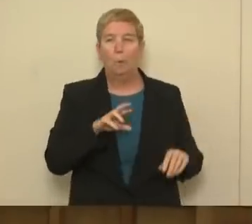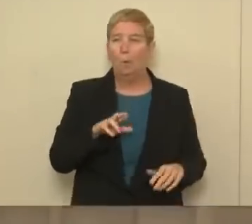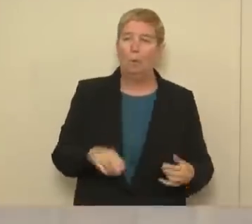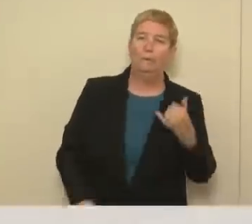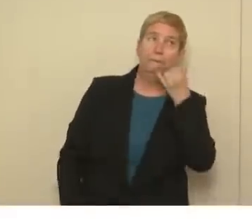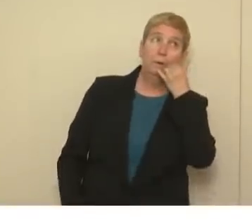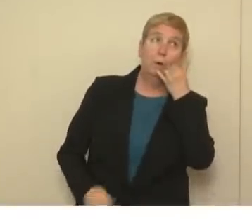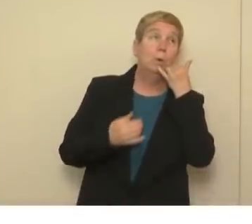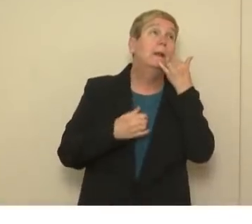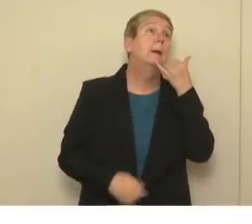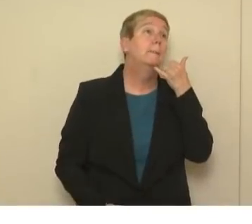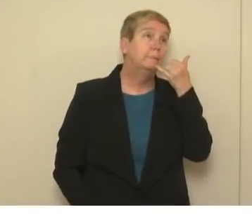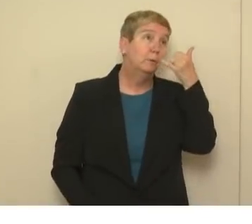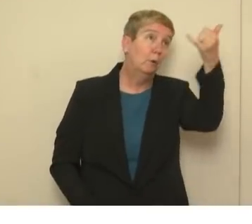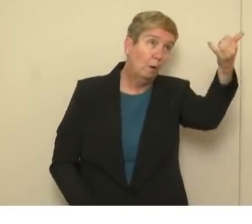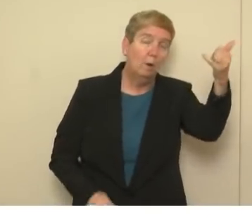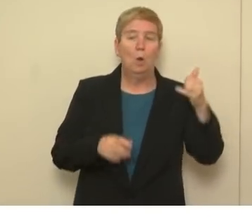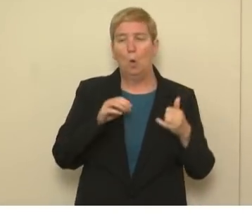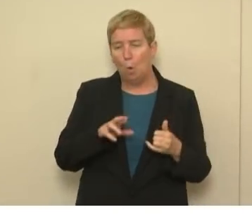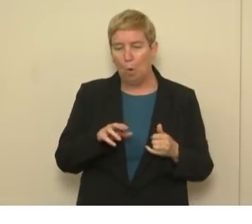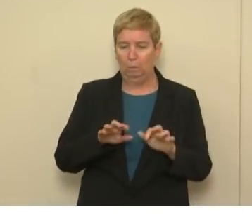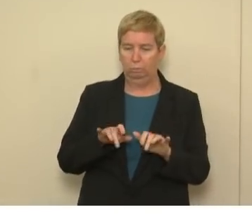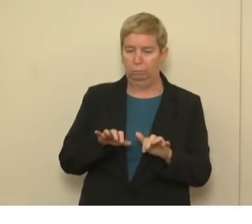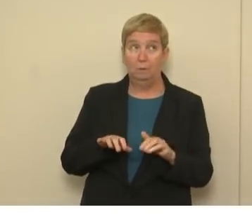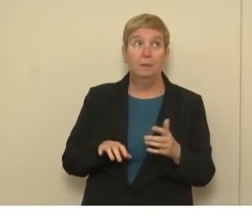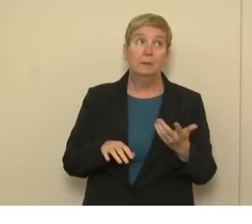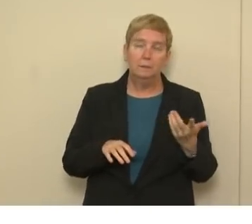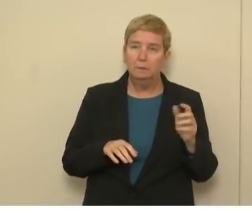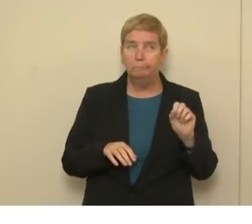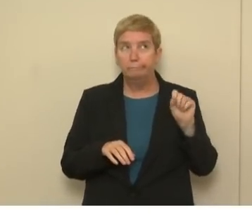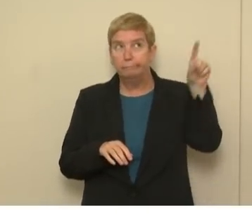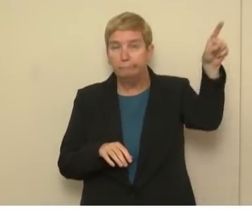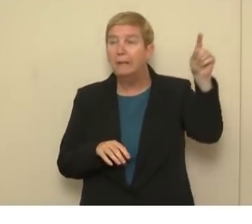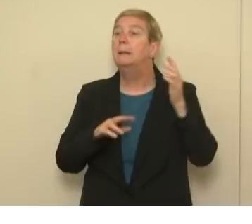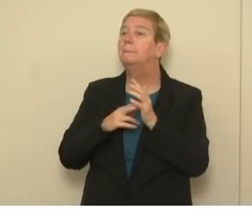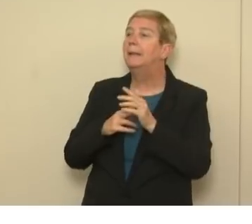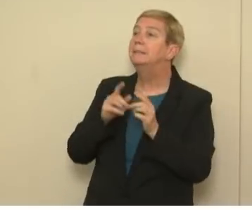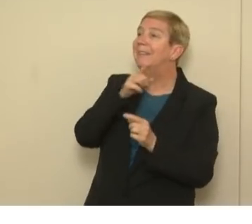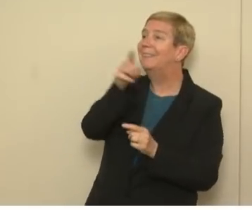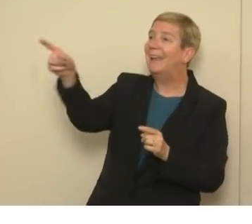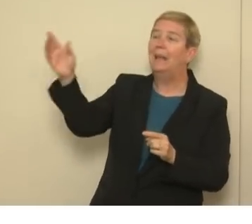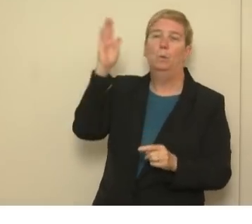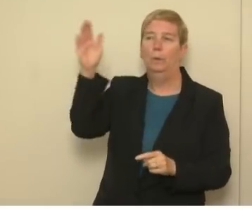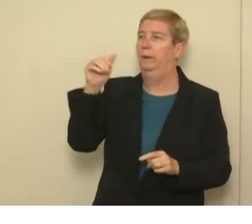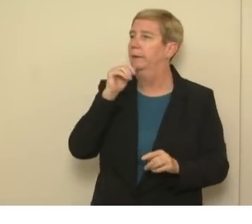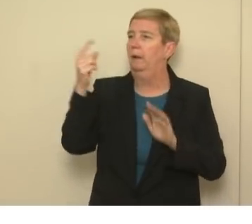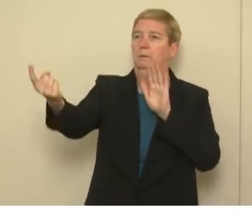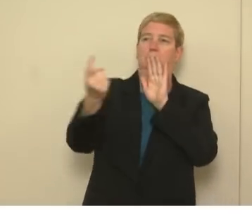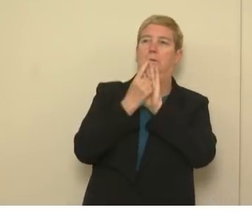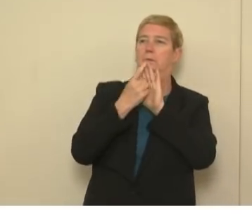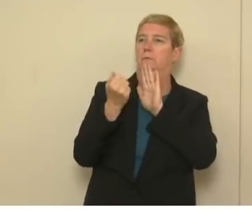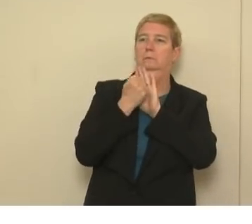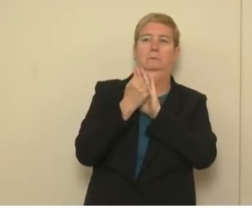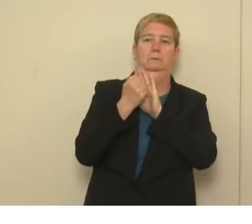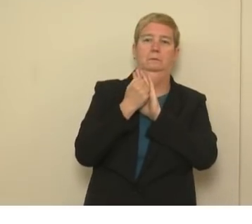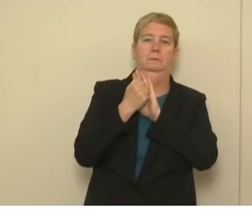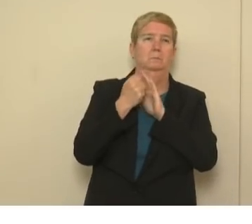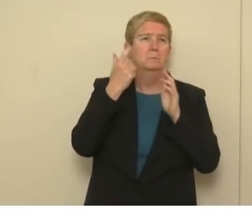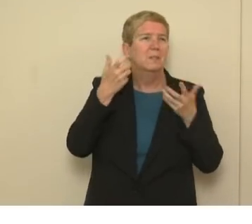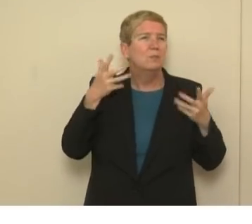or by returning in the mail, then a census worker will not come to your house. They will not knock on your door because they